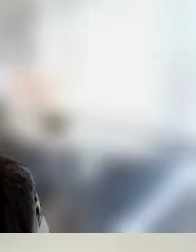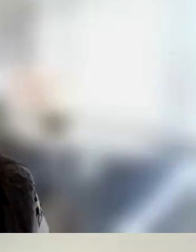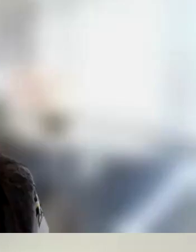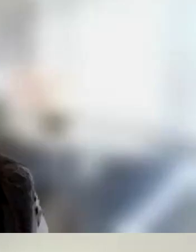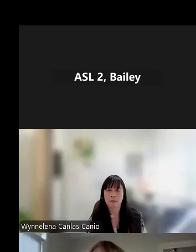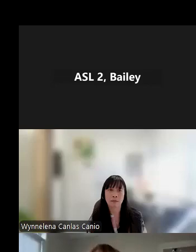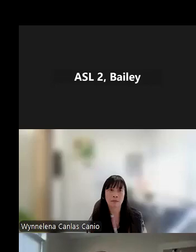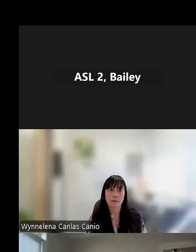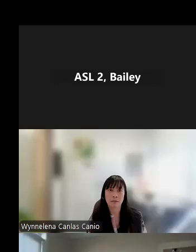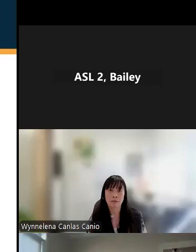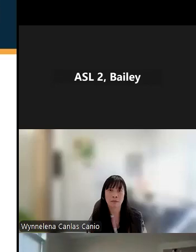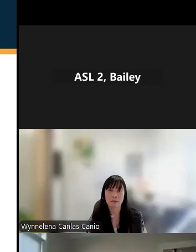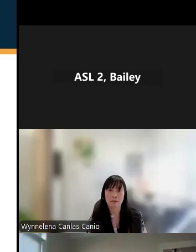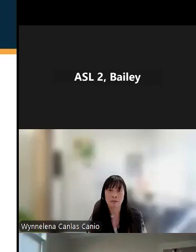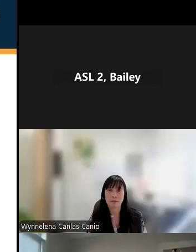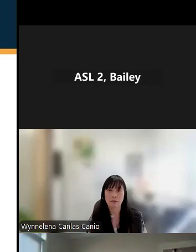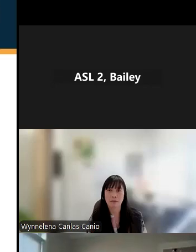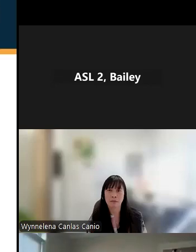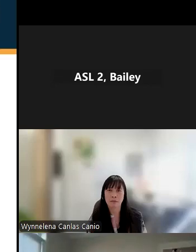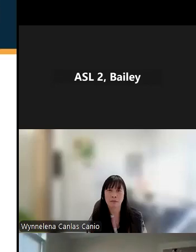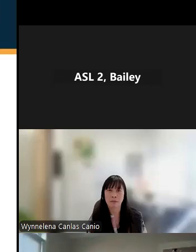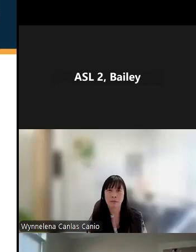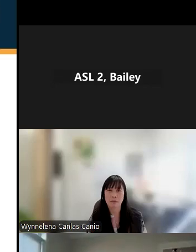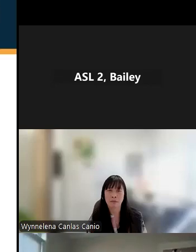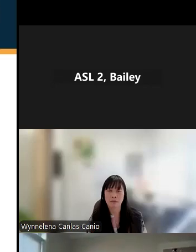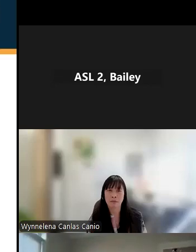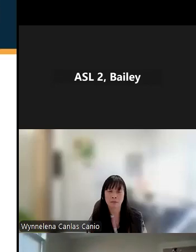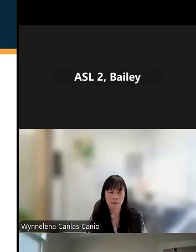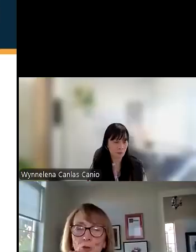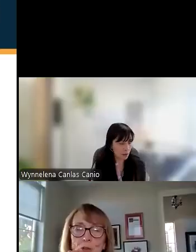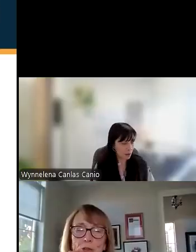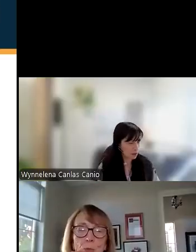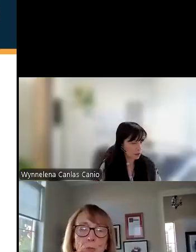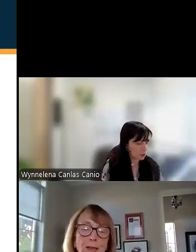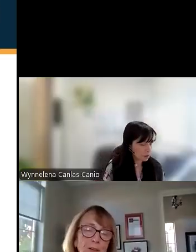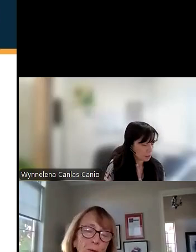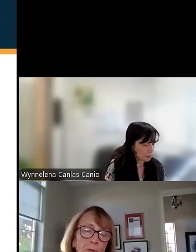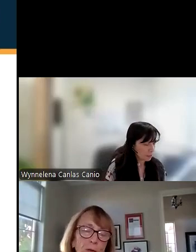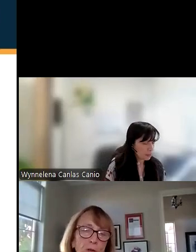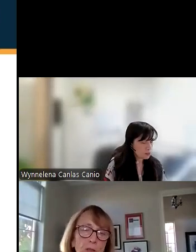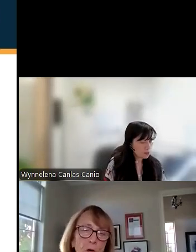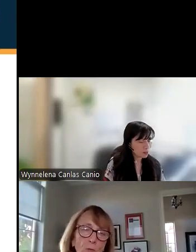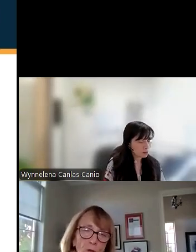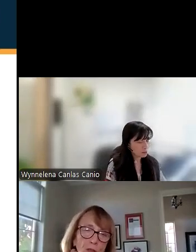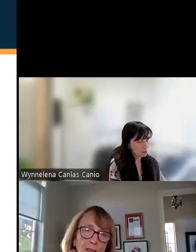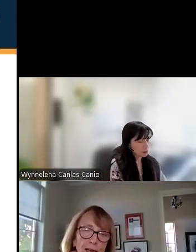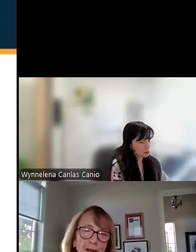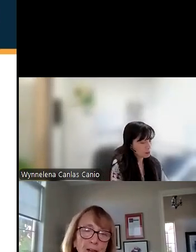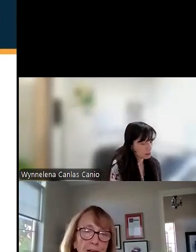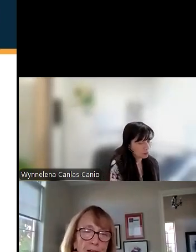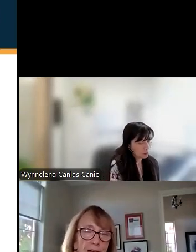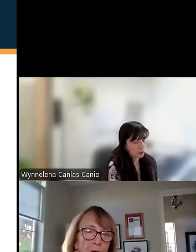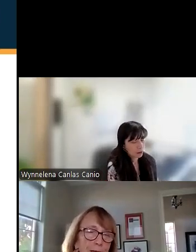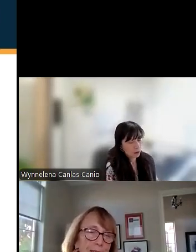a little bit about that from Kim McCoy-Wade this morning from the administration's perspective, but we are so fortunate to